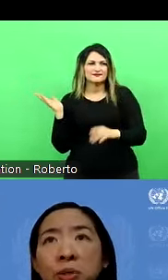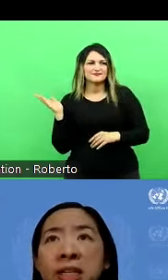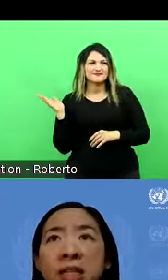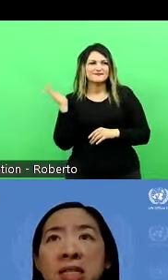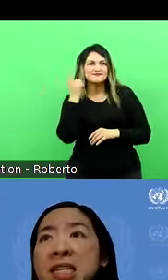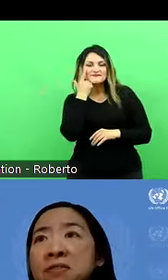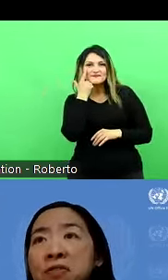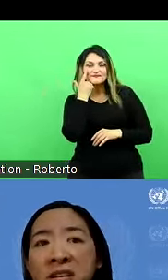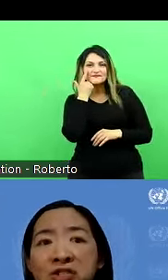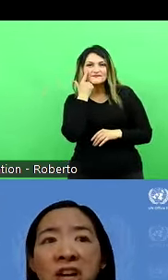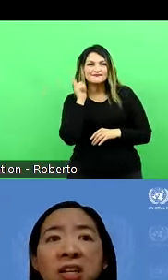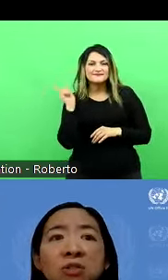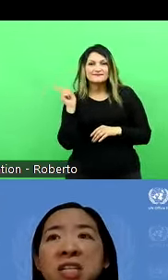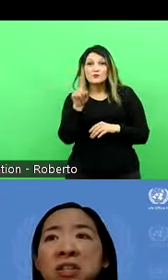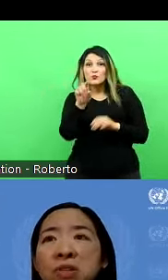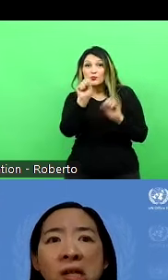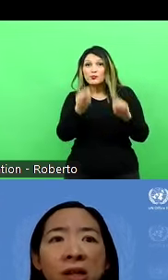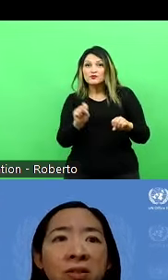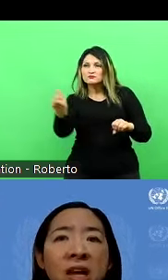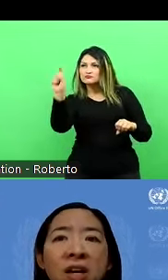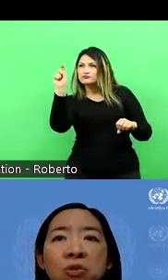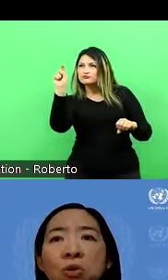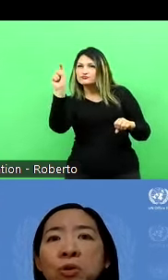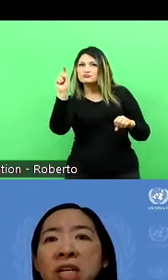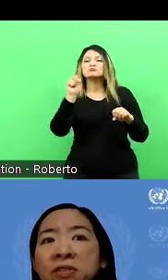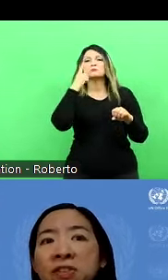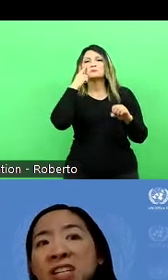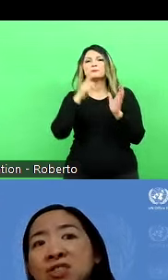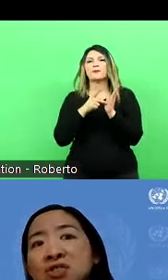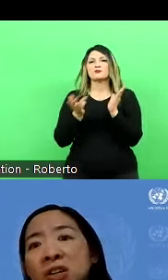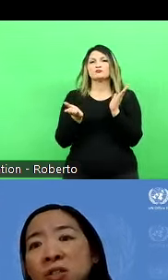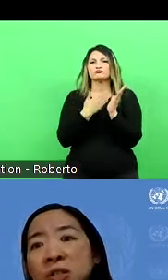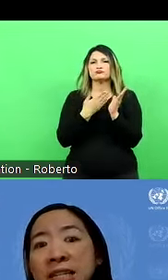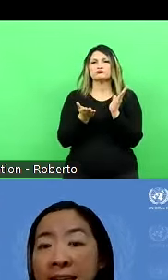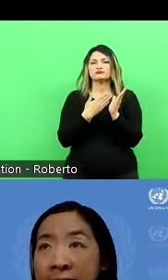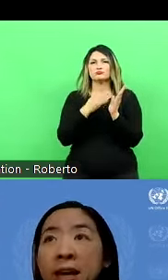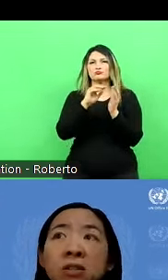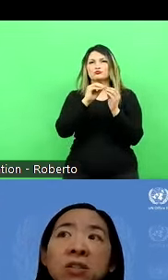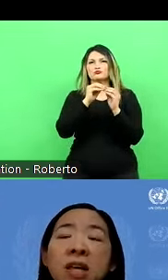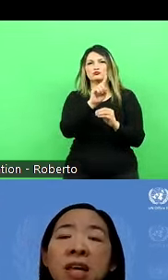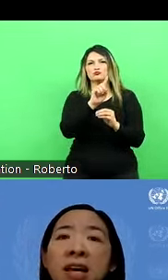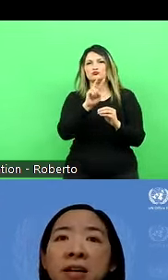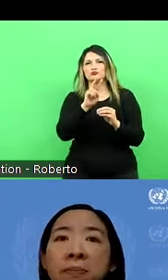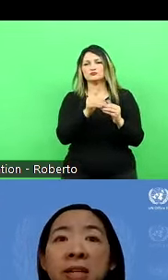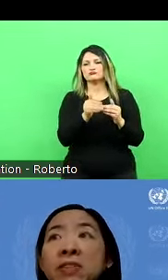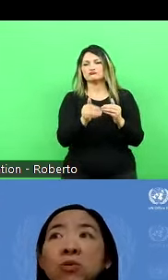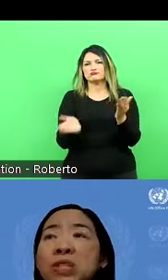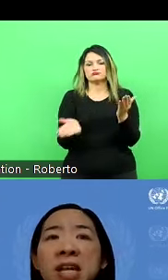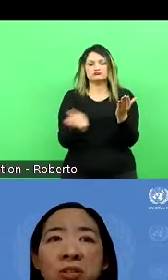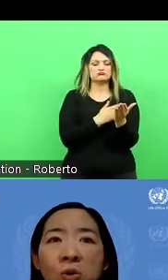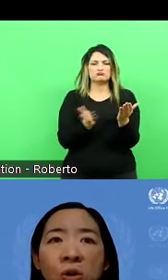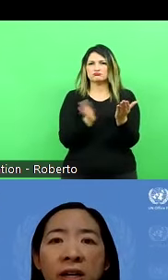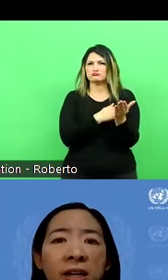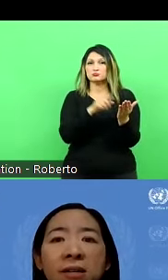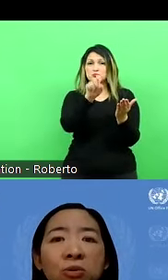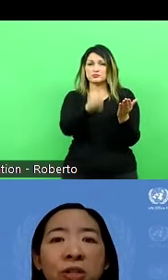from putting the city information to see the results, to go to each of the essentials to see the indicators, and even to reset